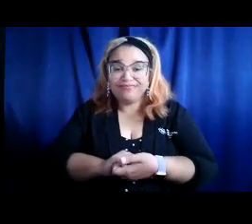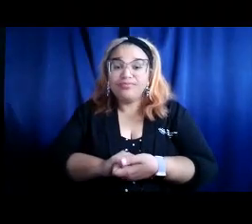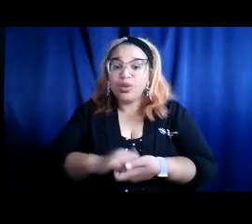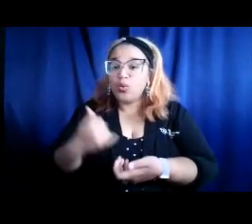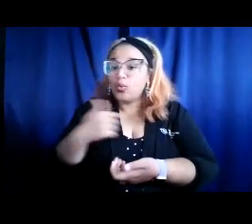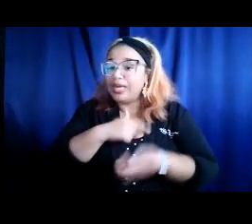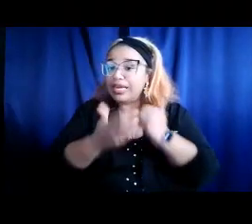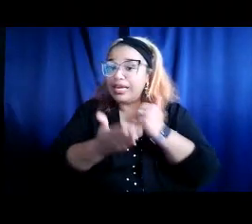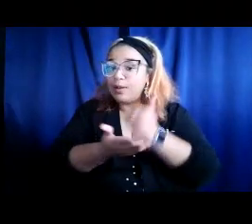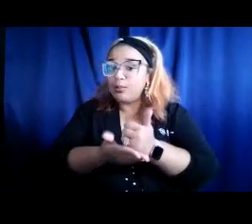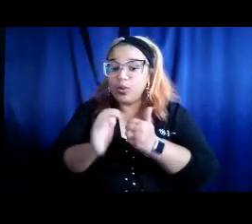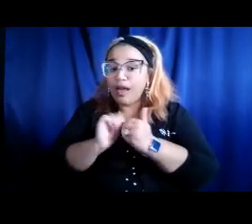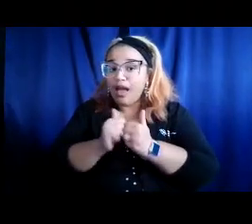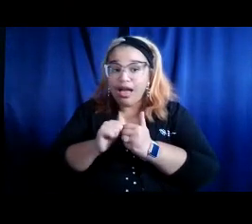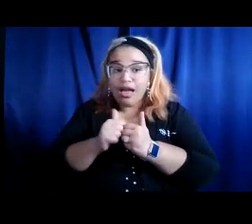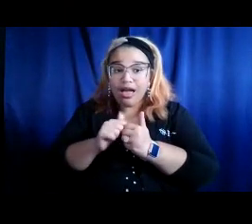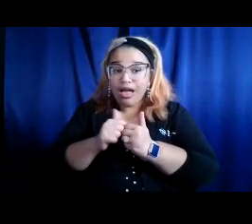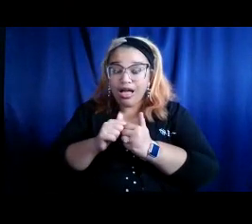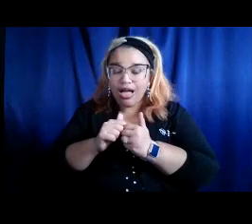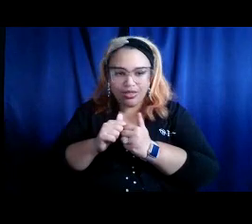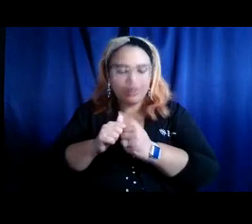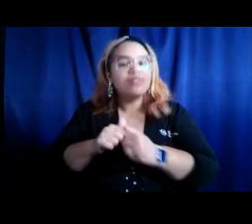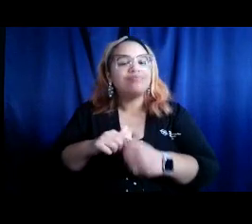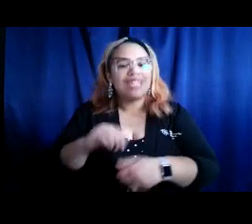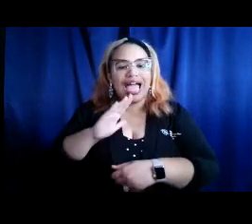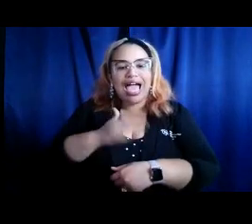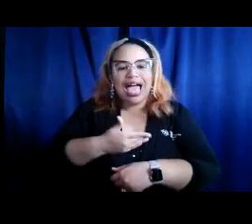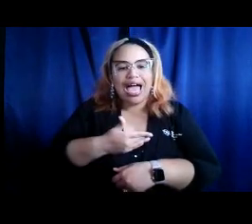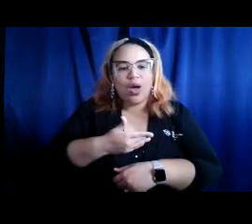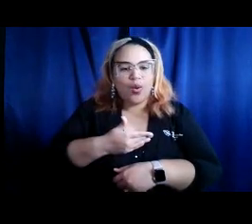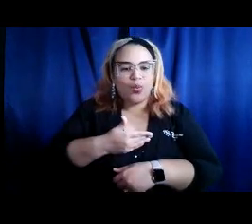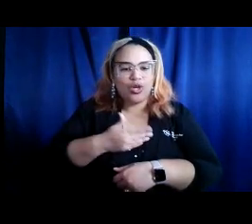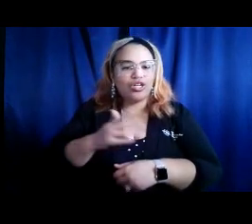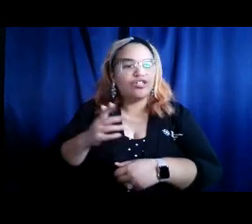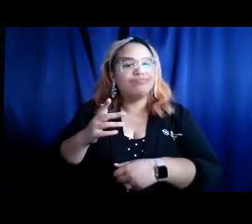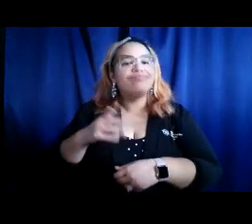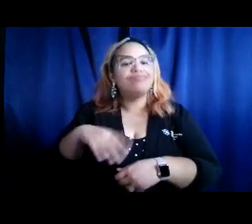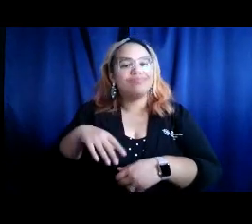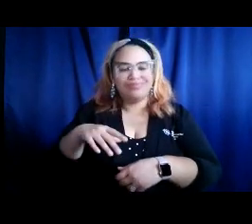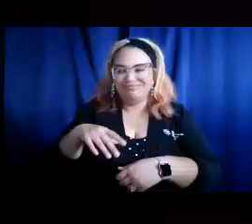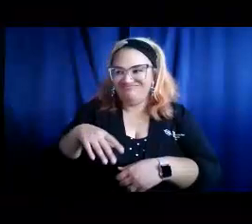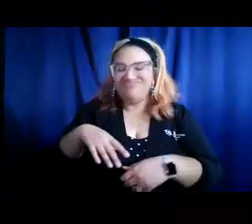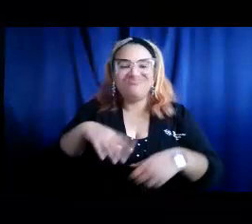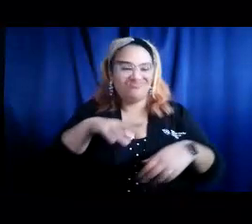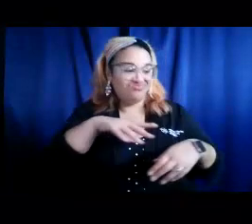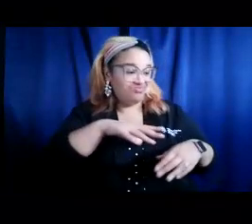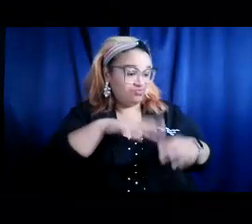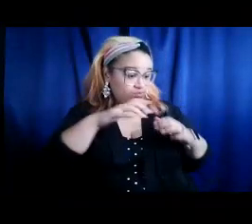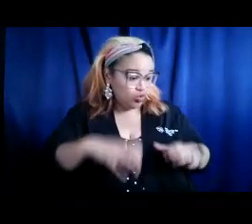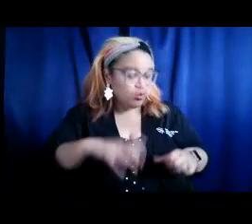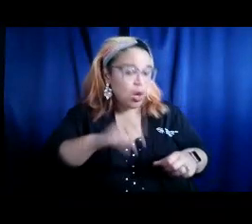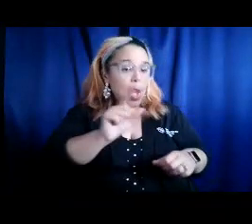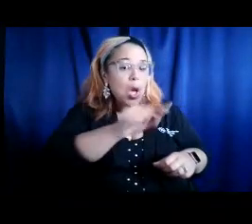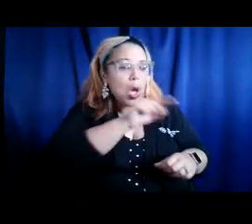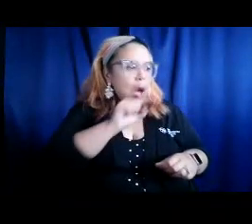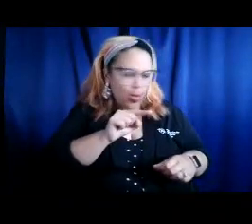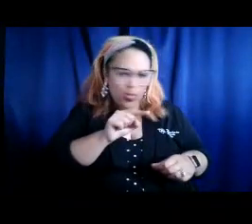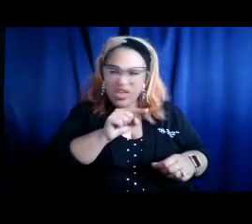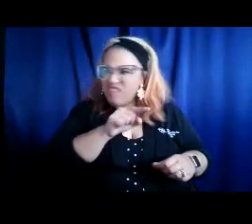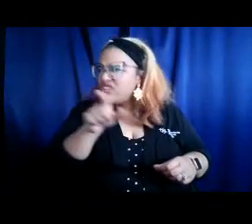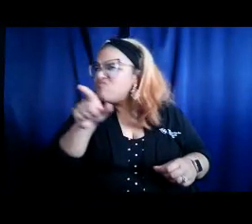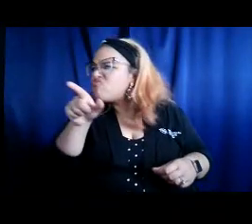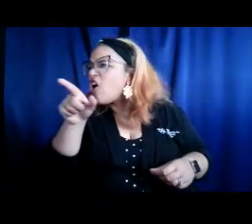your organization through talent sourcing and candidate referrals. OOD's business relations team can